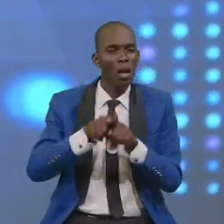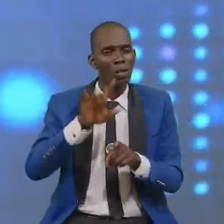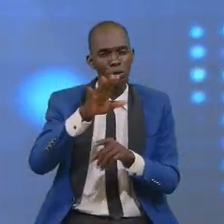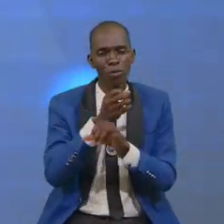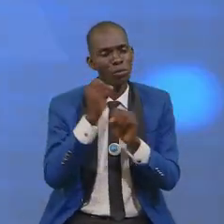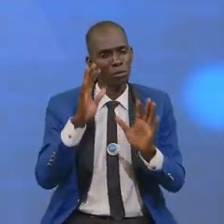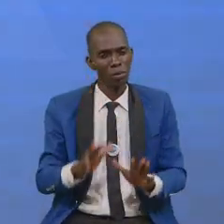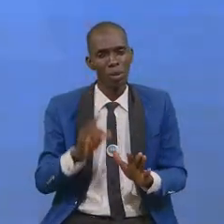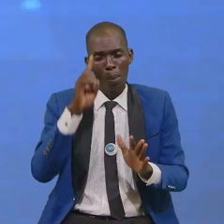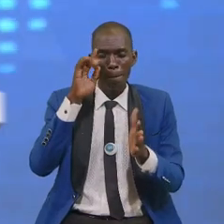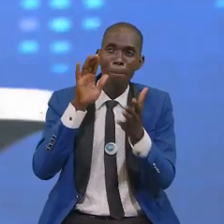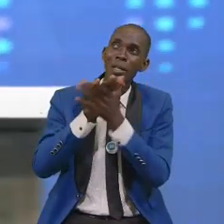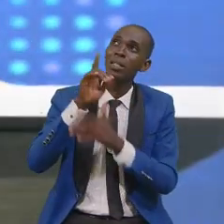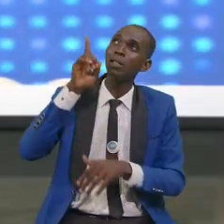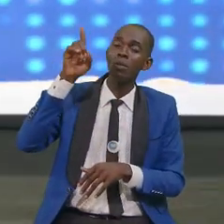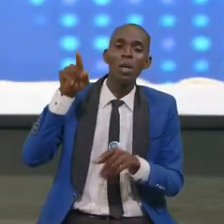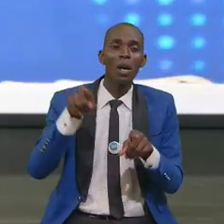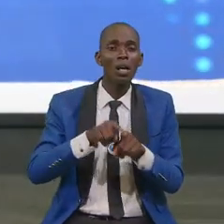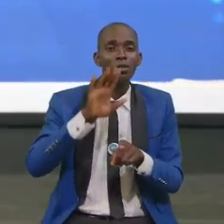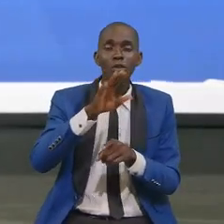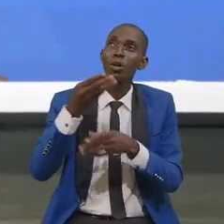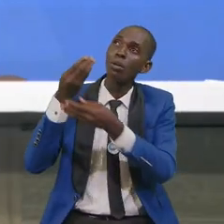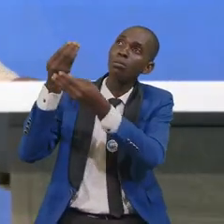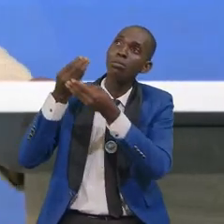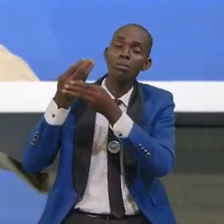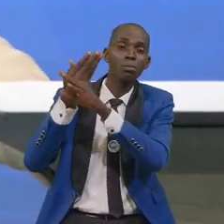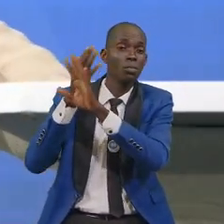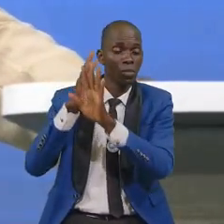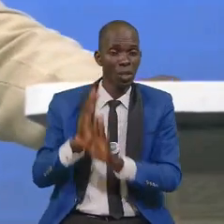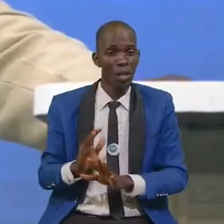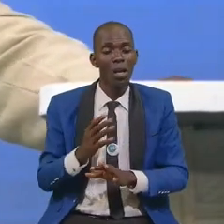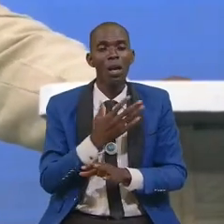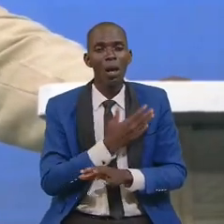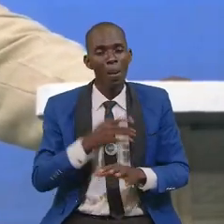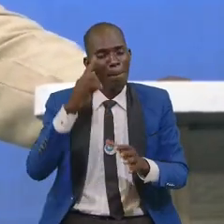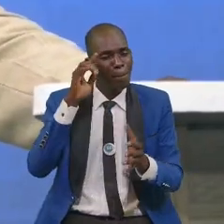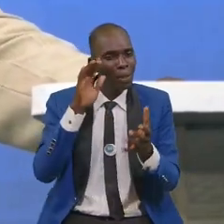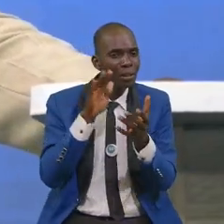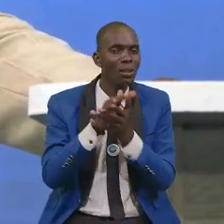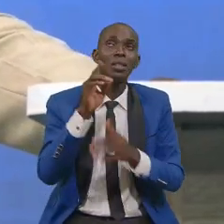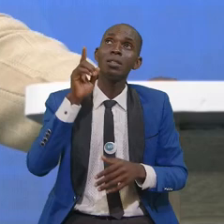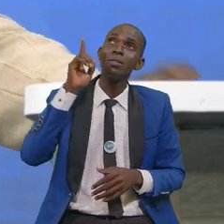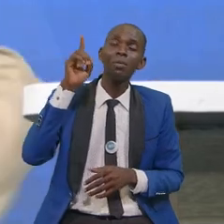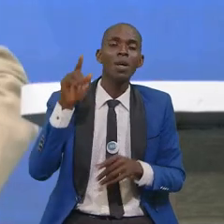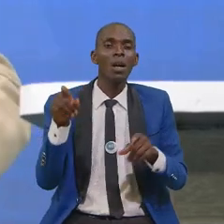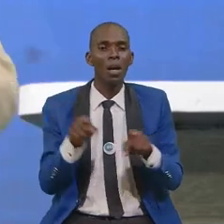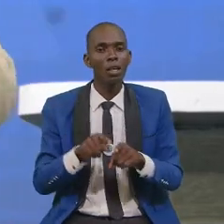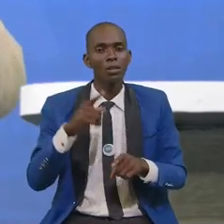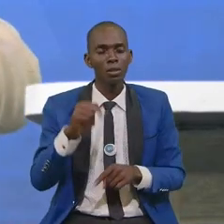Mediator. And believe him as the Master and Lord of your